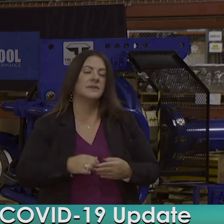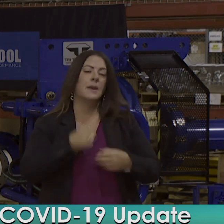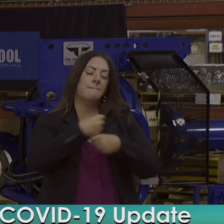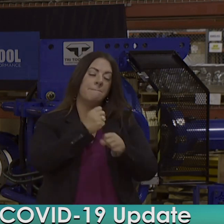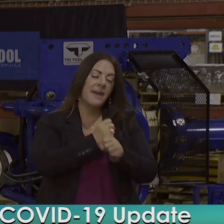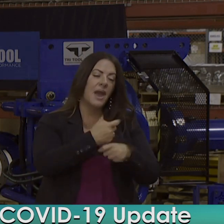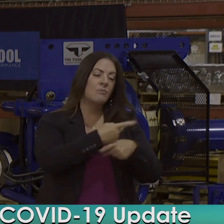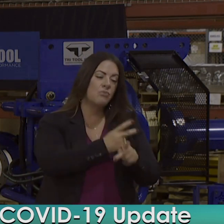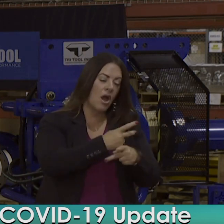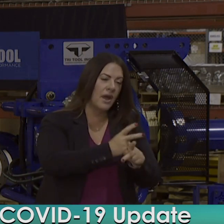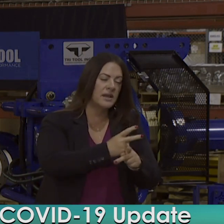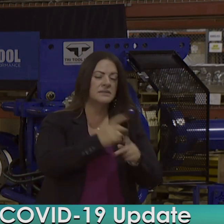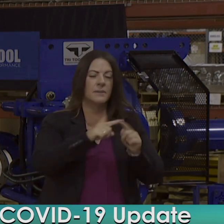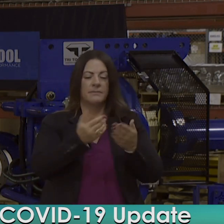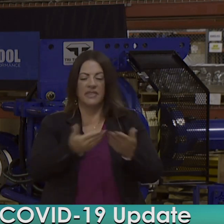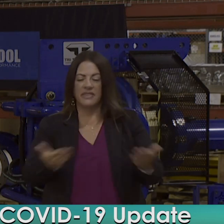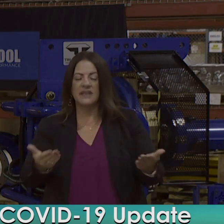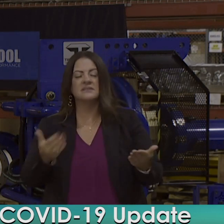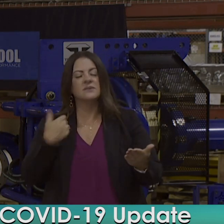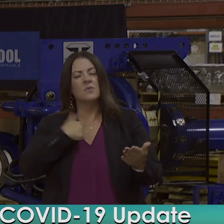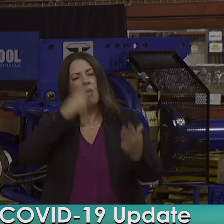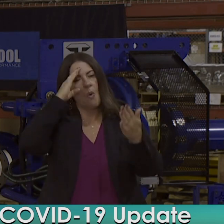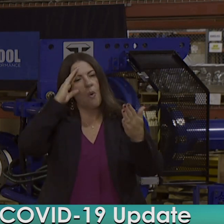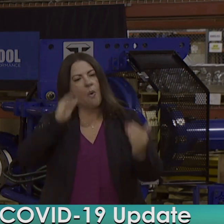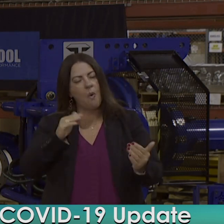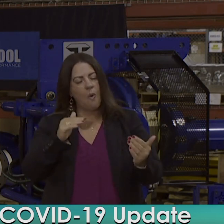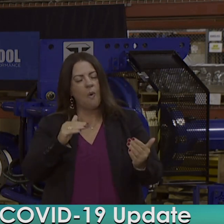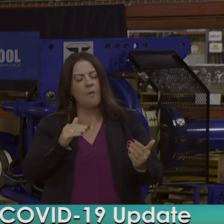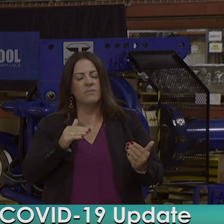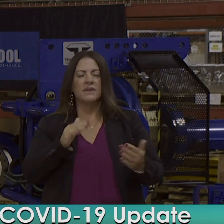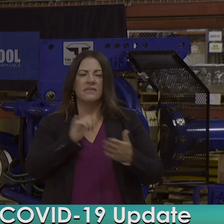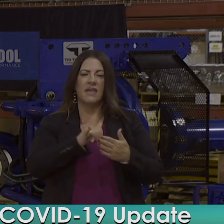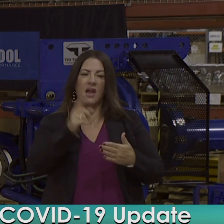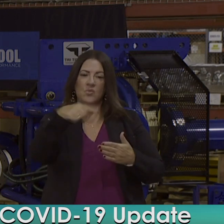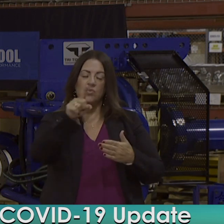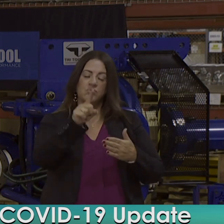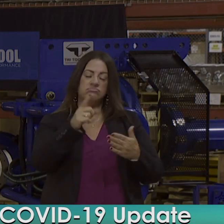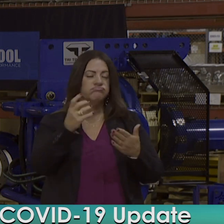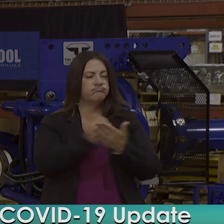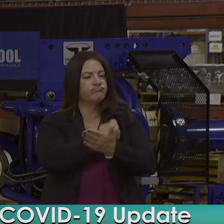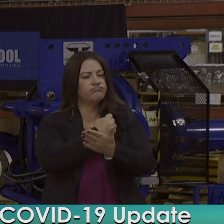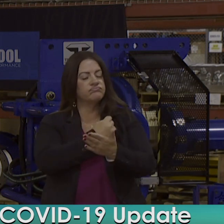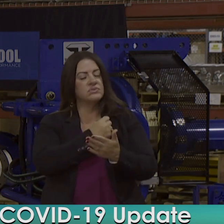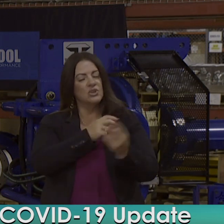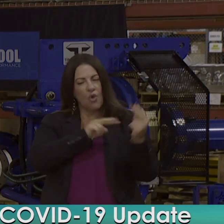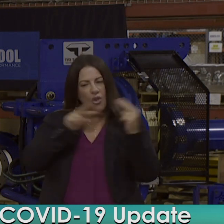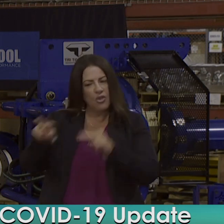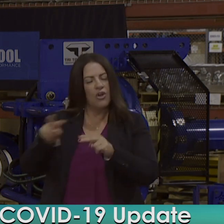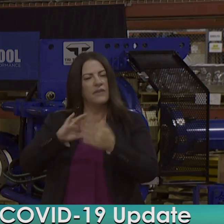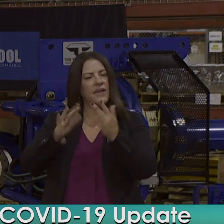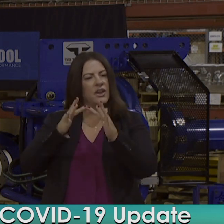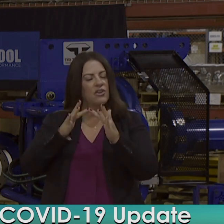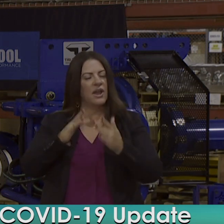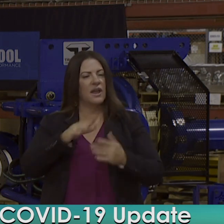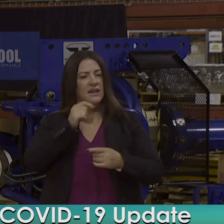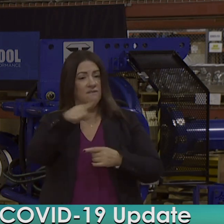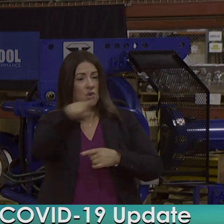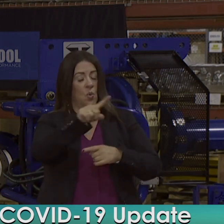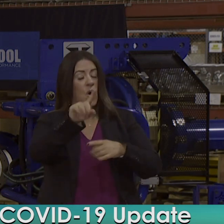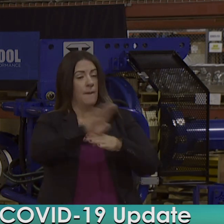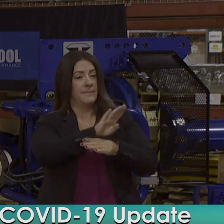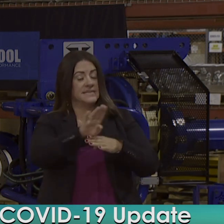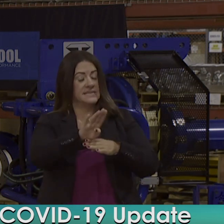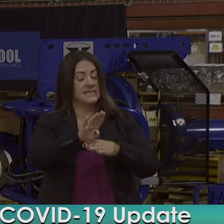and or rather profit. And so we're hopeful that folks will take a look at this portal, take a look at this website,